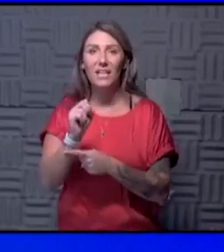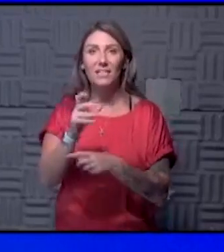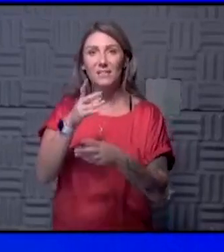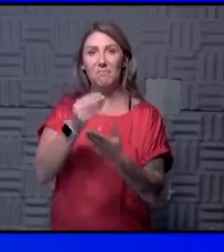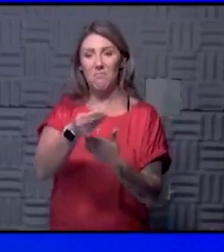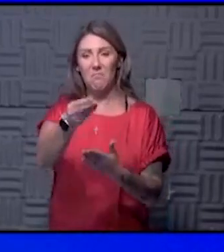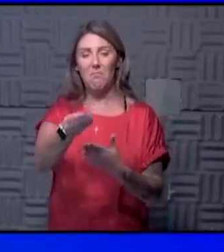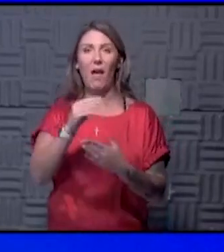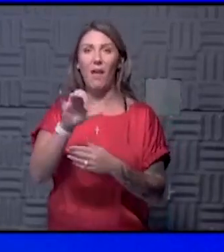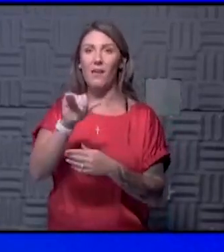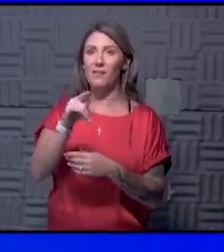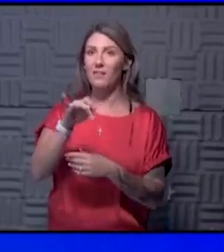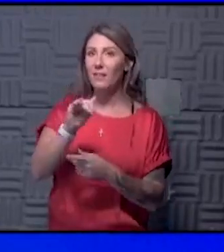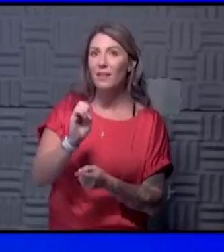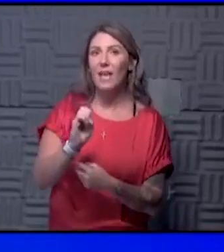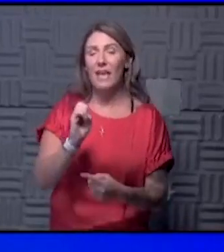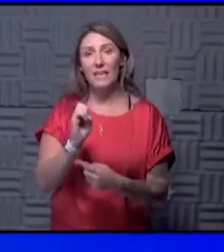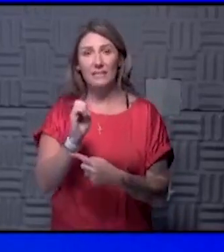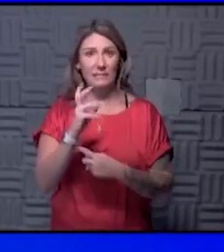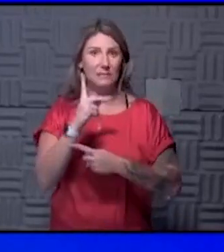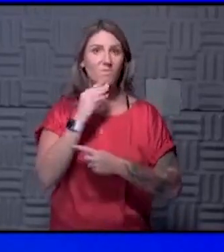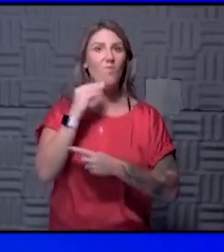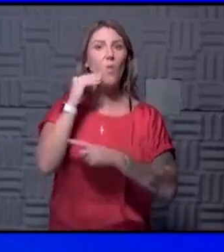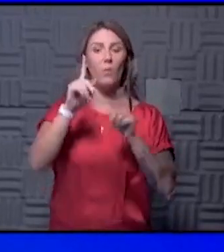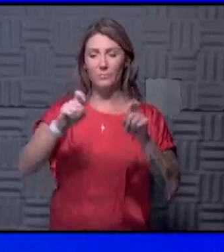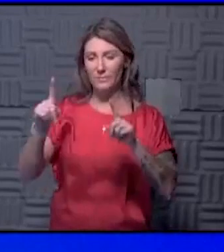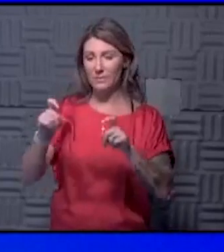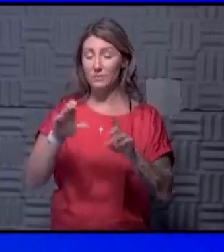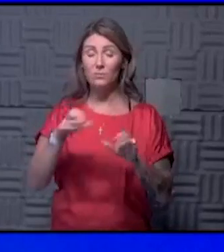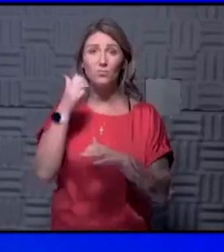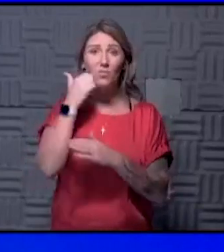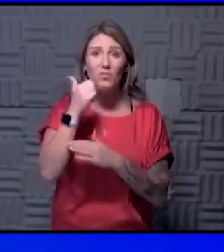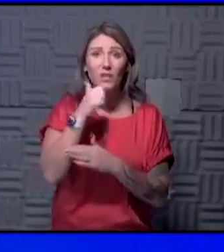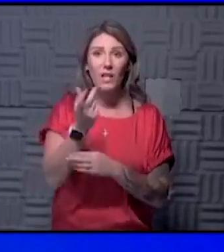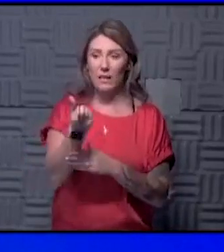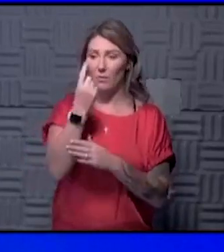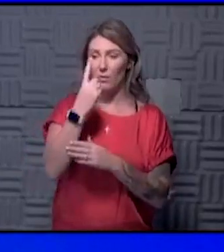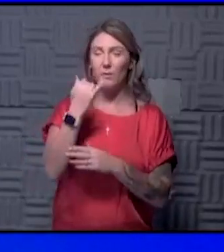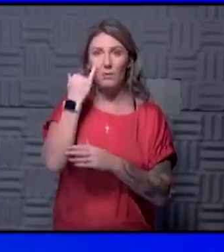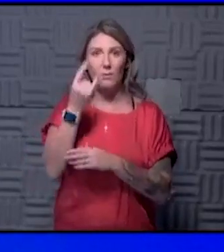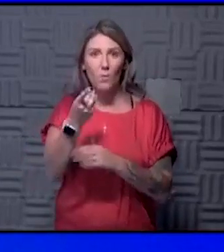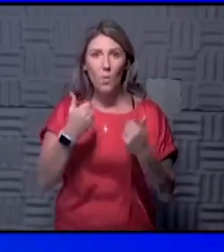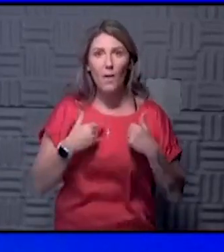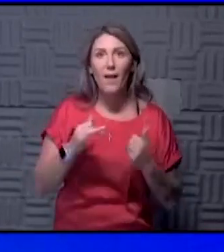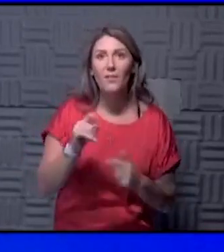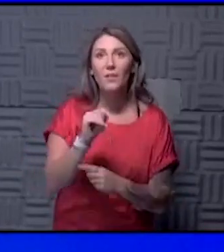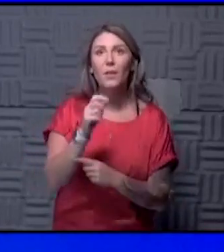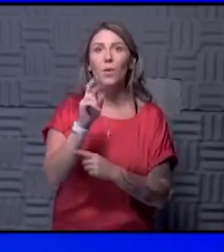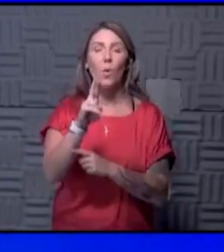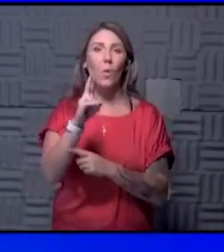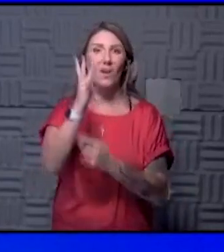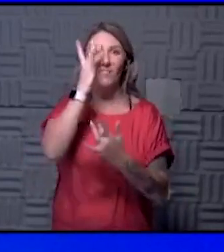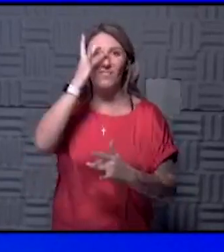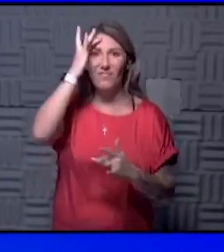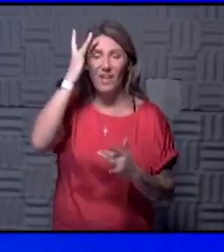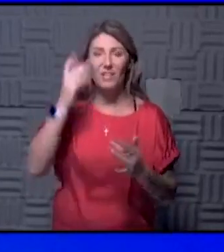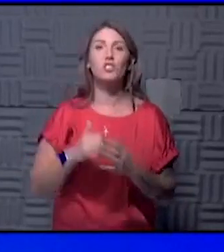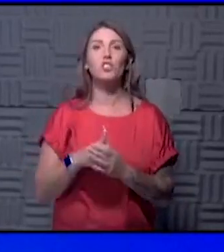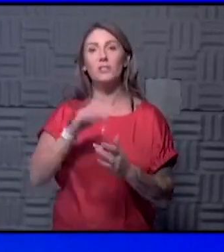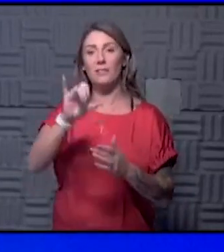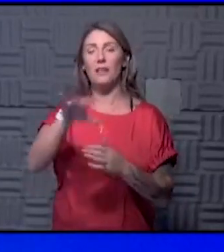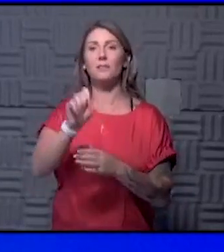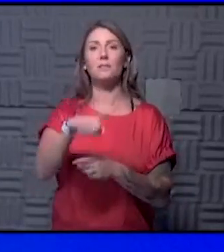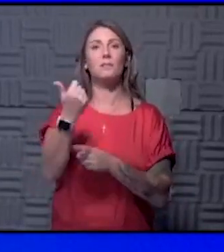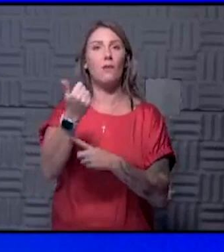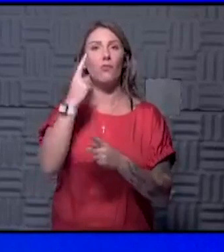tests and do it once a day or once every other day and get that to understand, number one, if you have it or if you're infectious. That is the